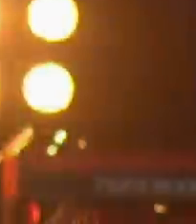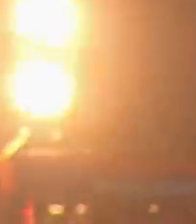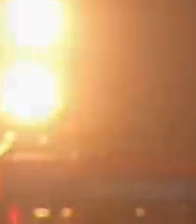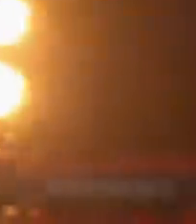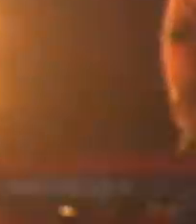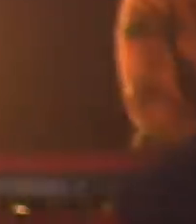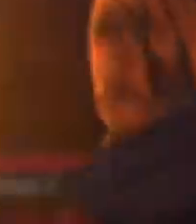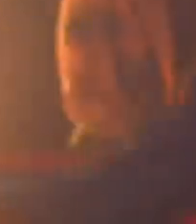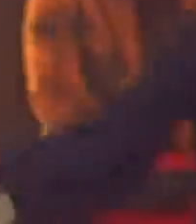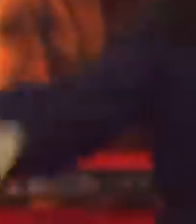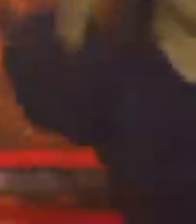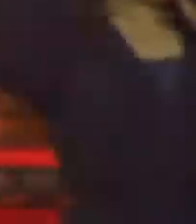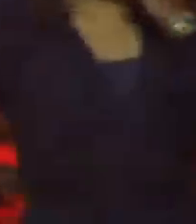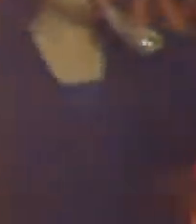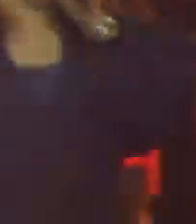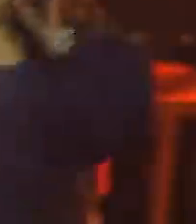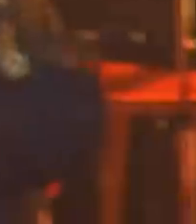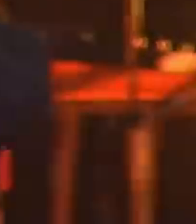wind. We see.